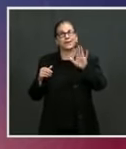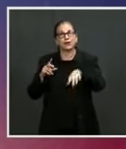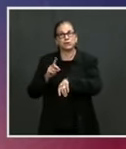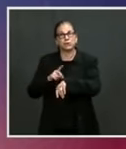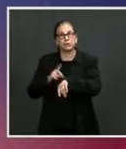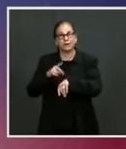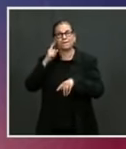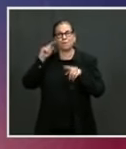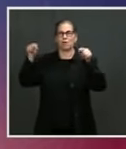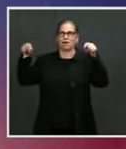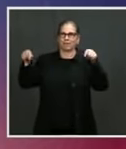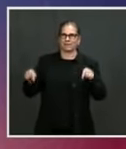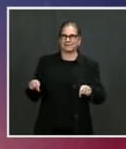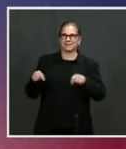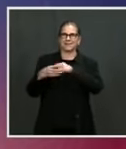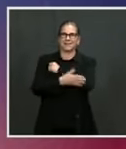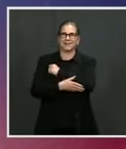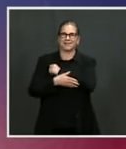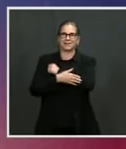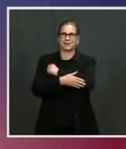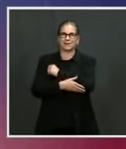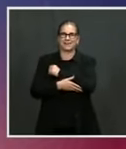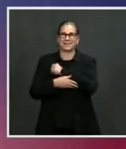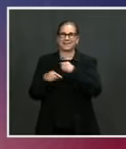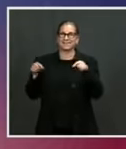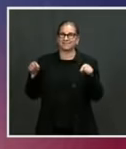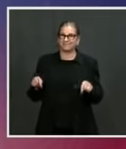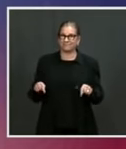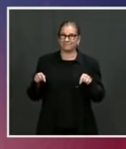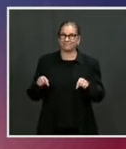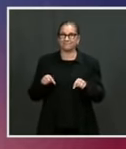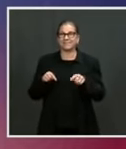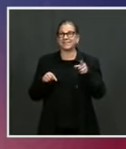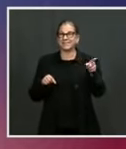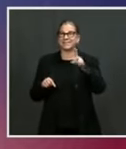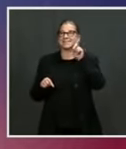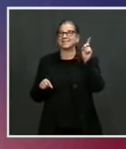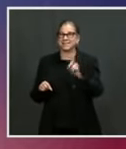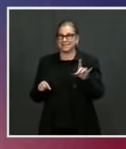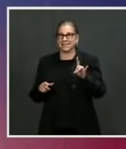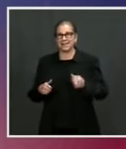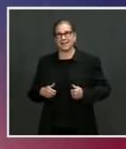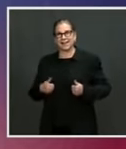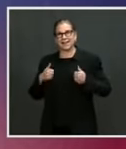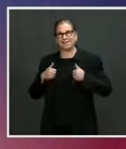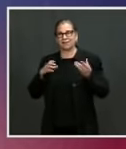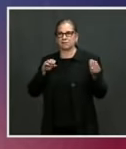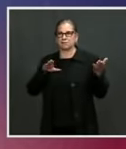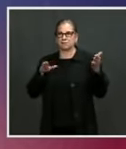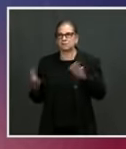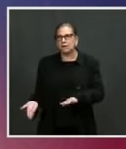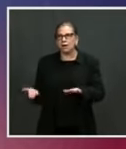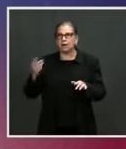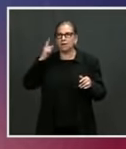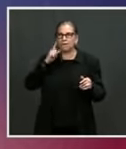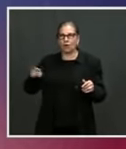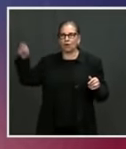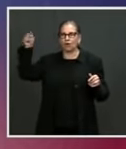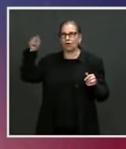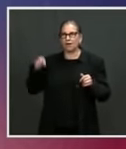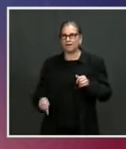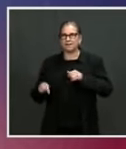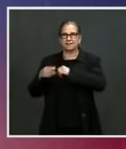it. They died for it. And we as a nation are eternally grateful.